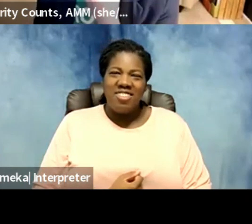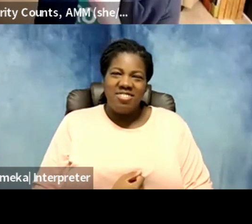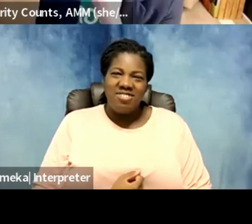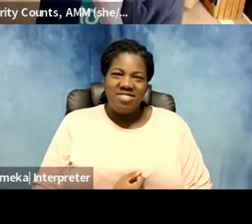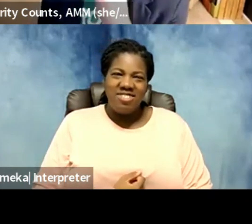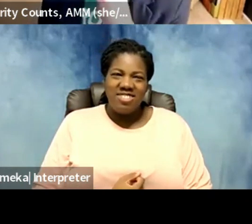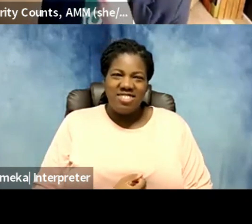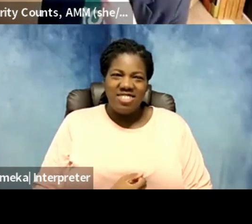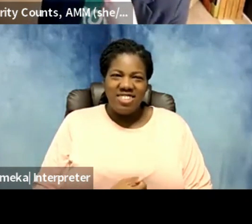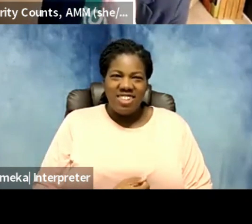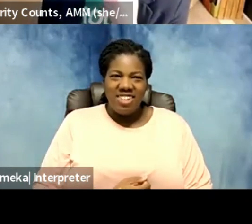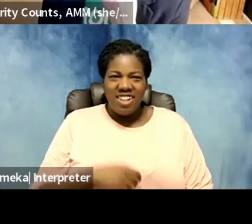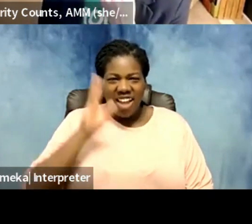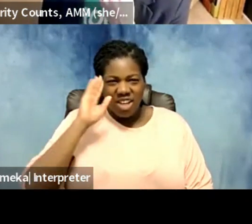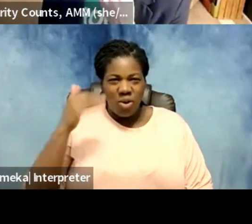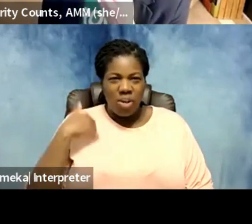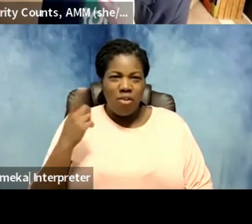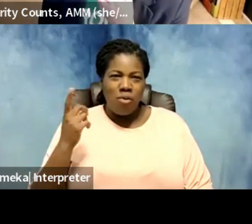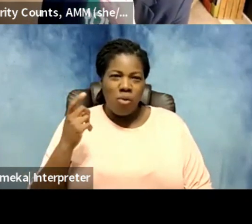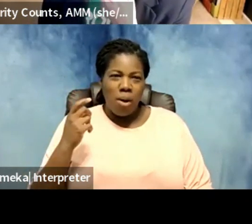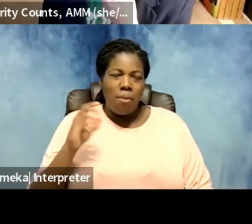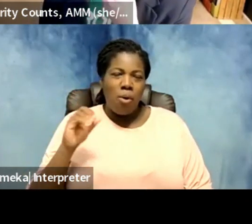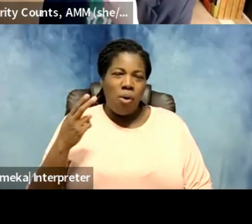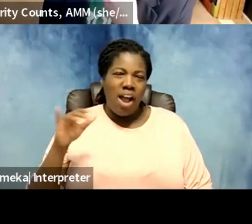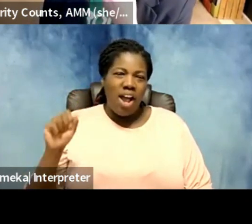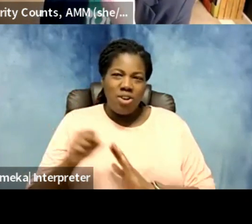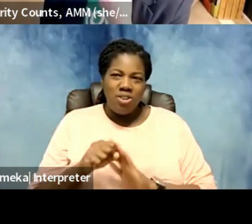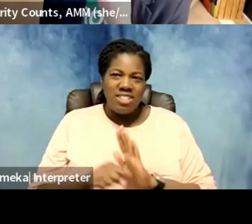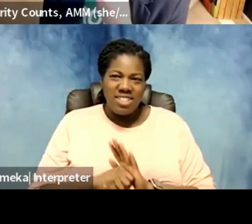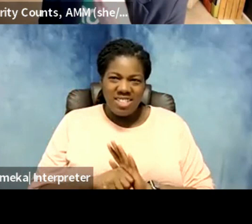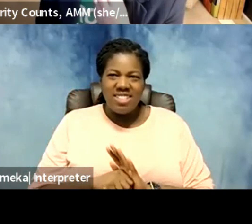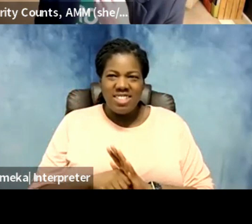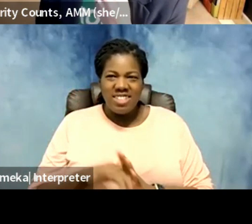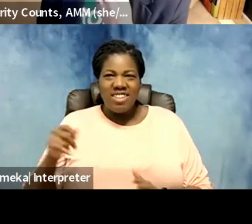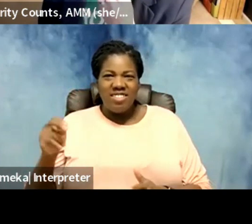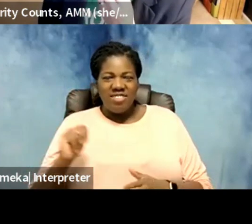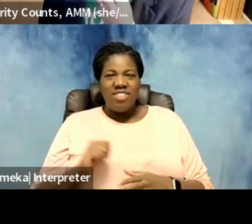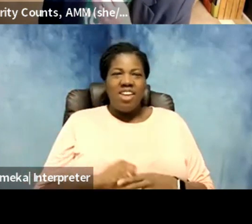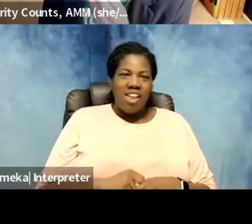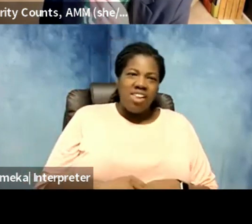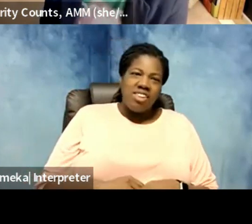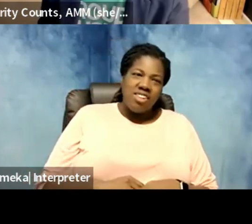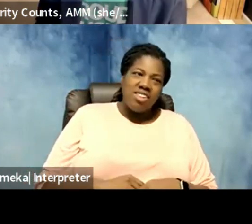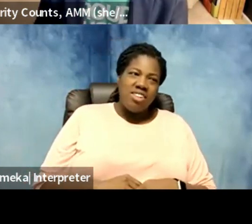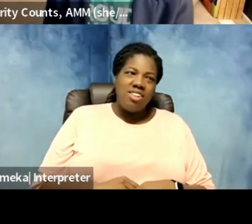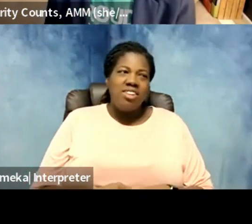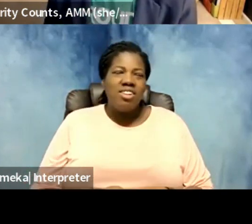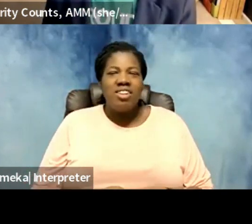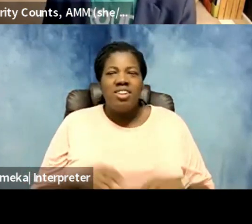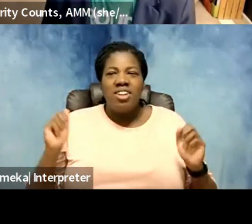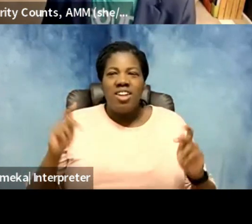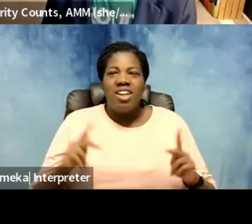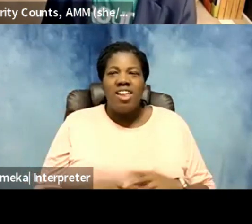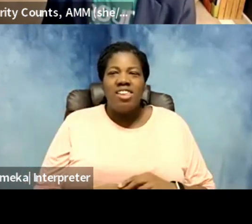Man, I know we've got at least one other Ohio State fan in the audience today, so it hurts. Okay,